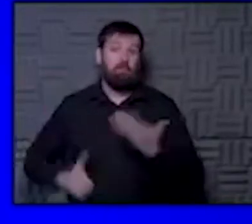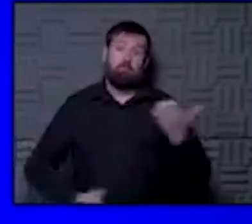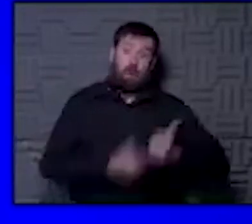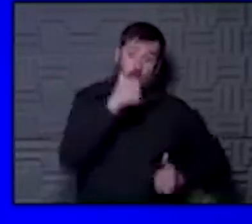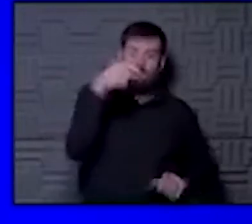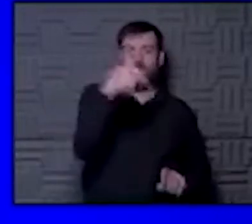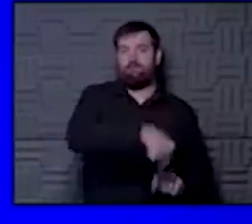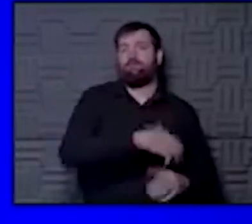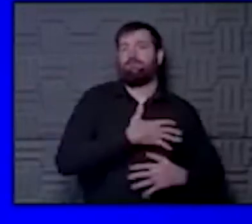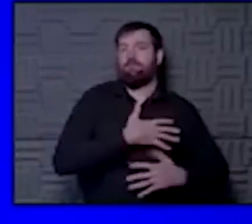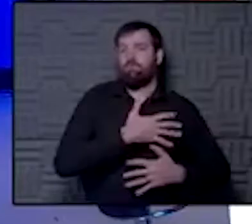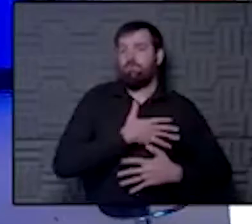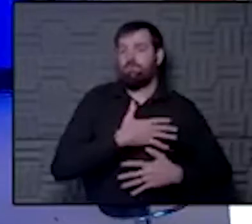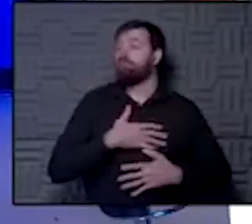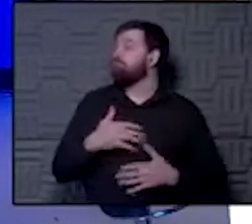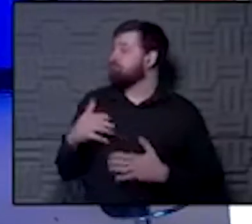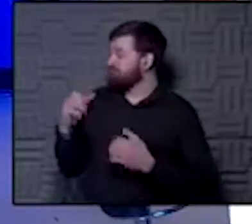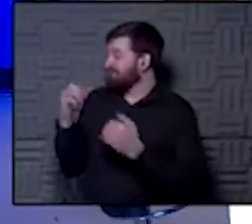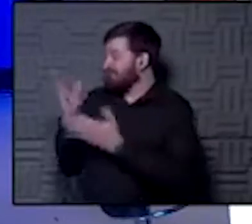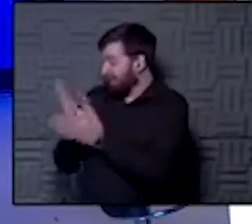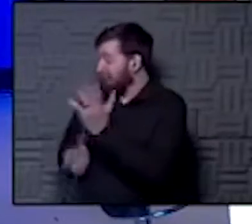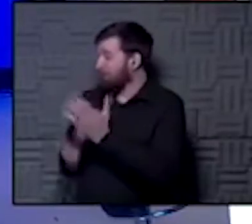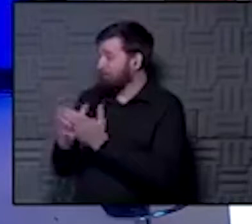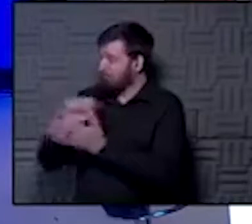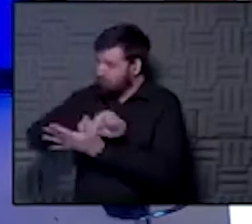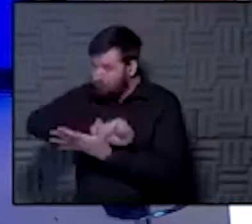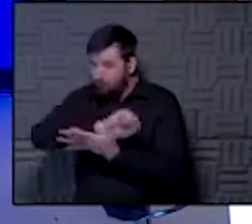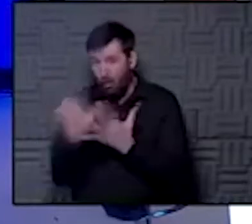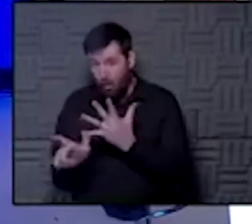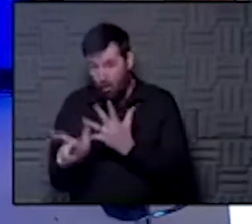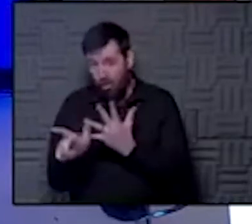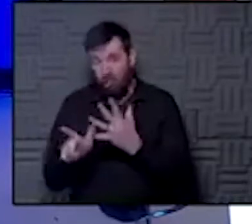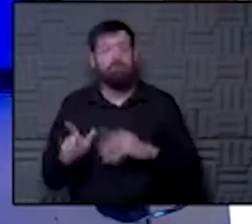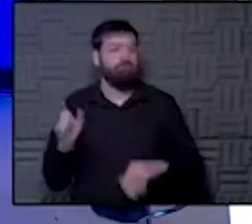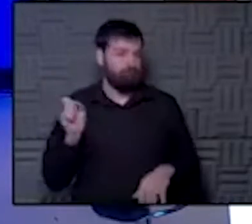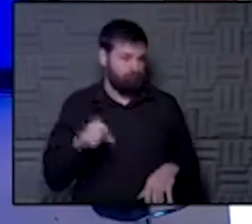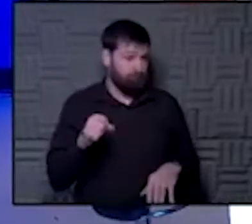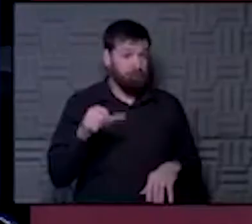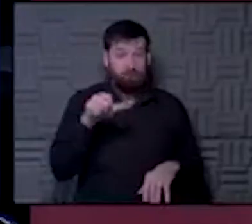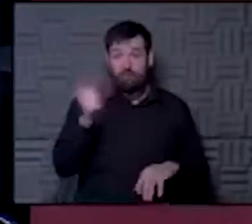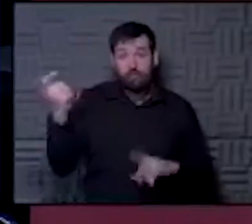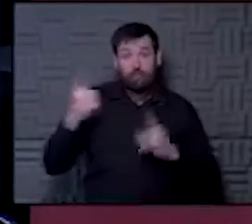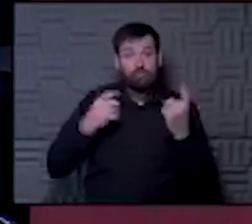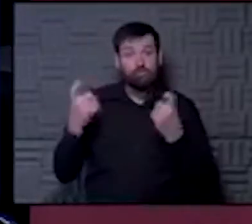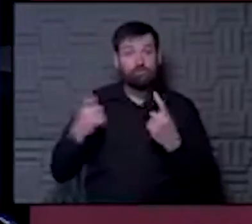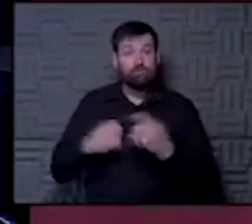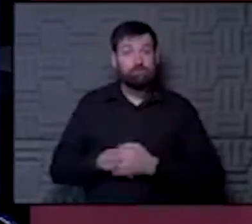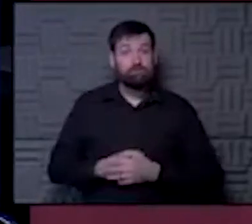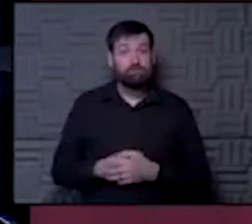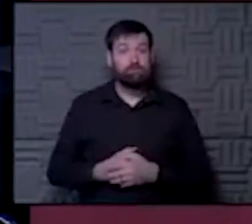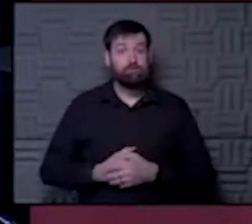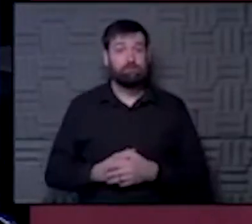that respiratory status. And a lot of them will have all of the above. So, yeah. Yep. Okay. Other questions?